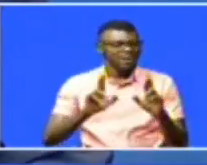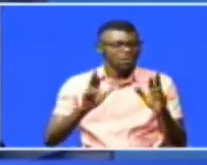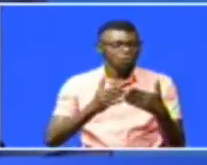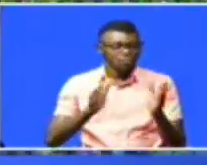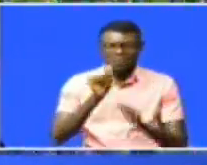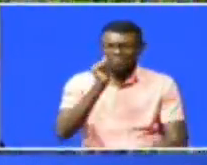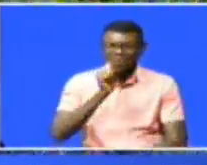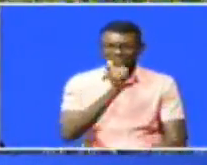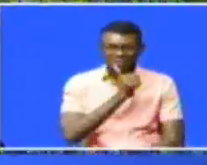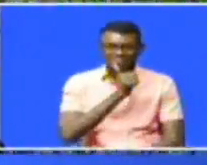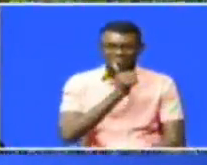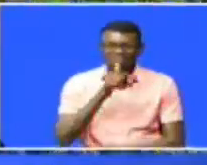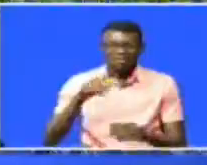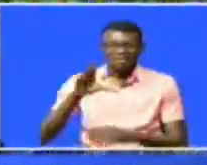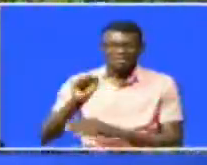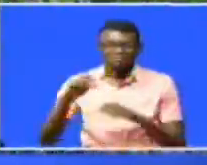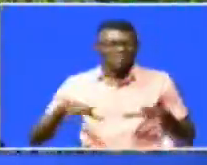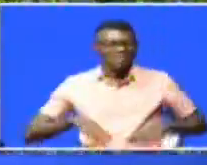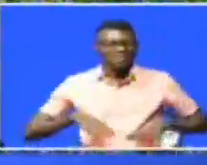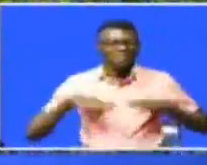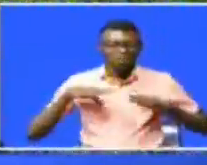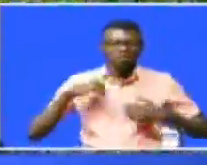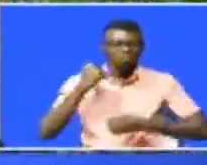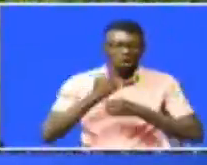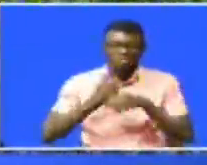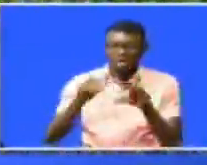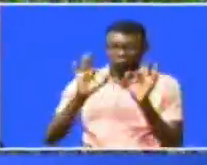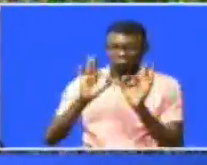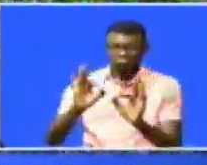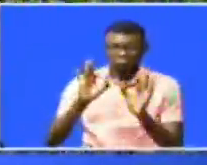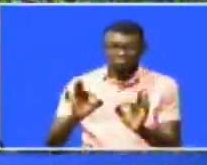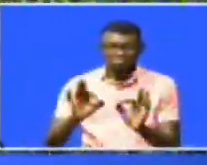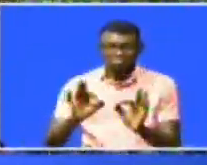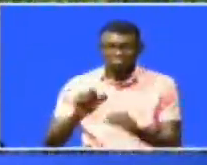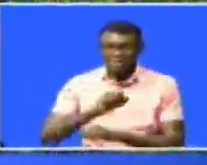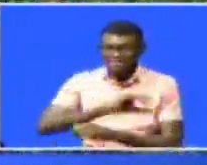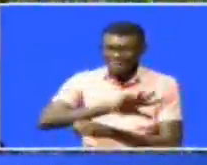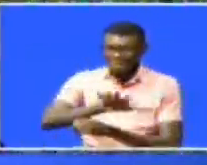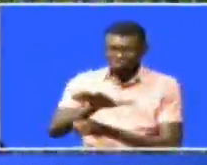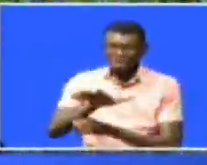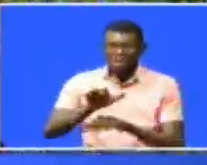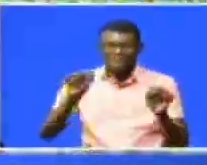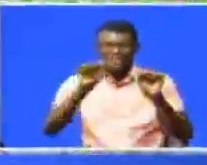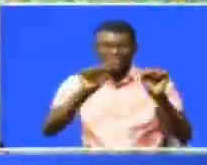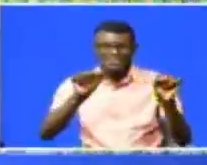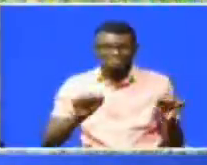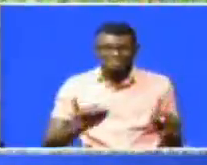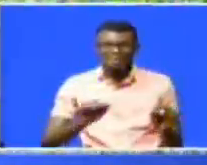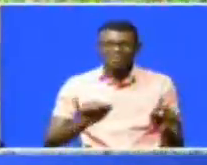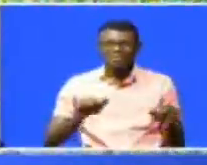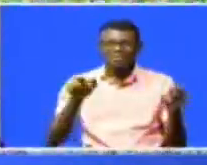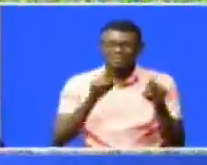expressed satisfaction with the progress of work done so far. Model farm boasts of installed irrigation systems and cropping by the National Irrigation